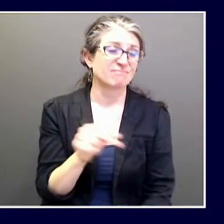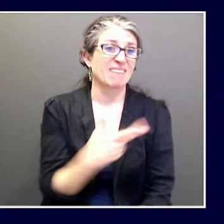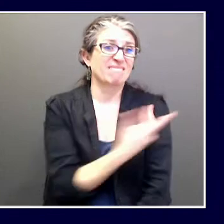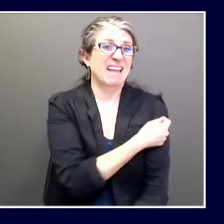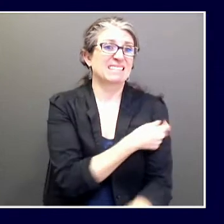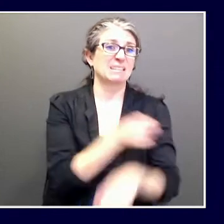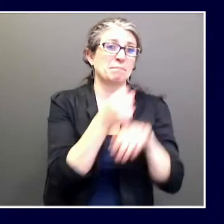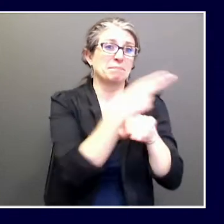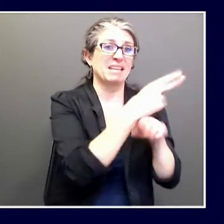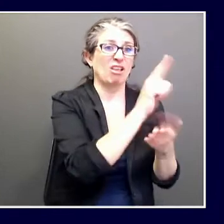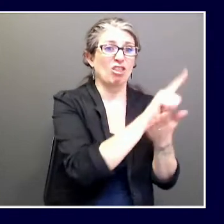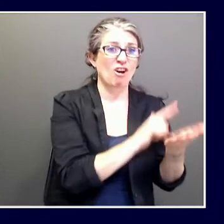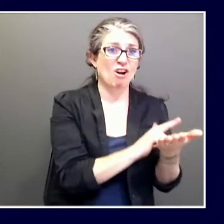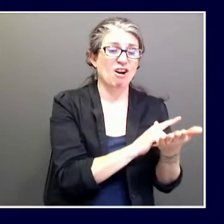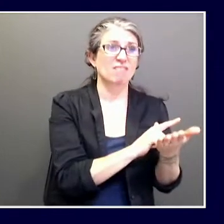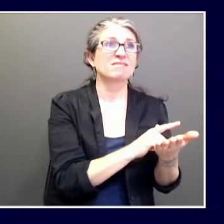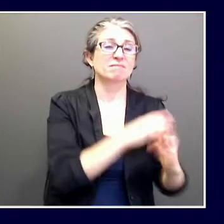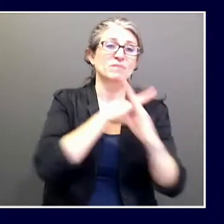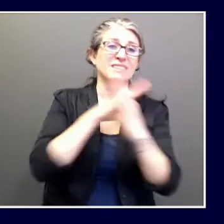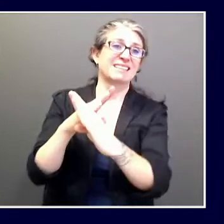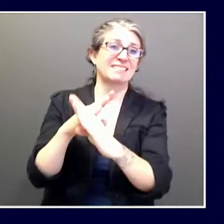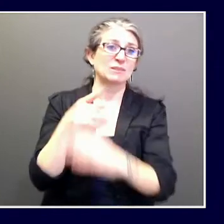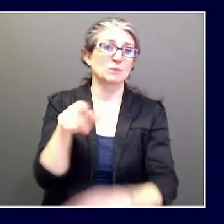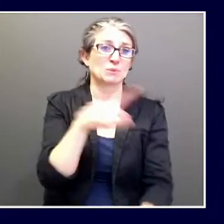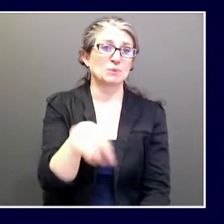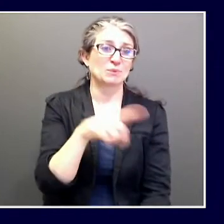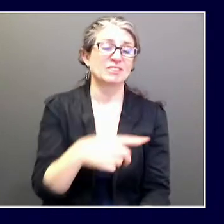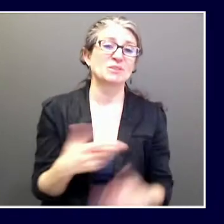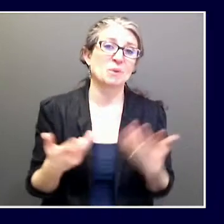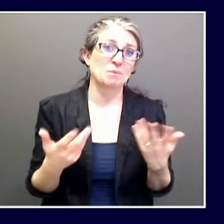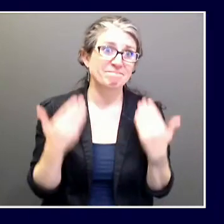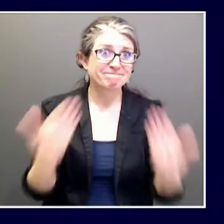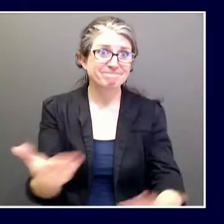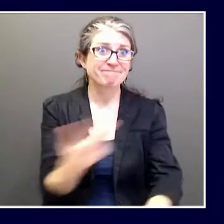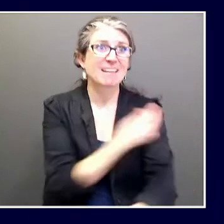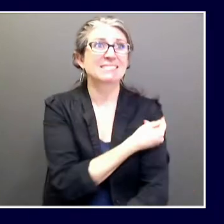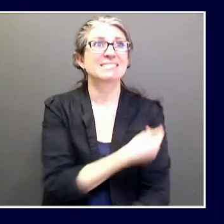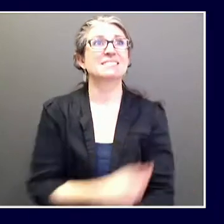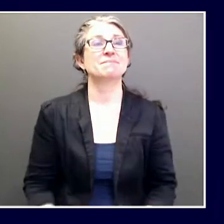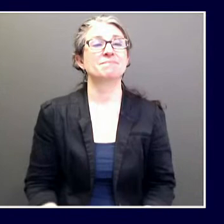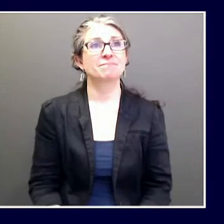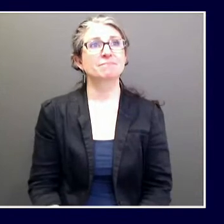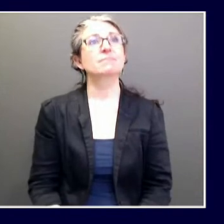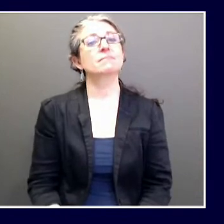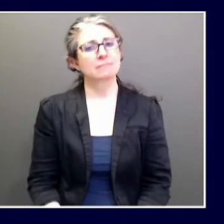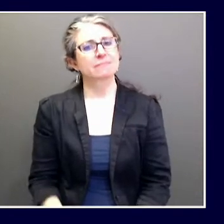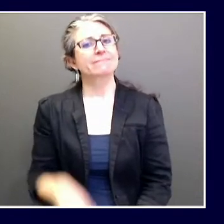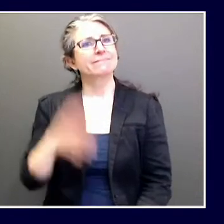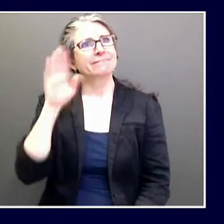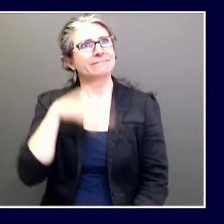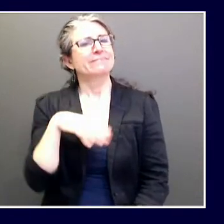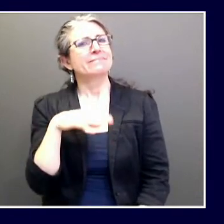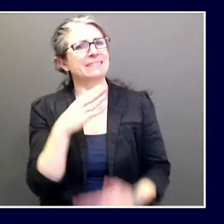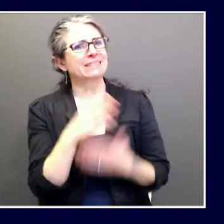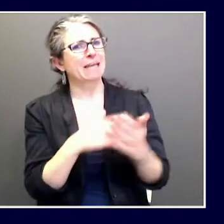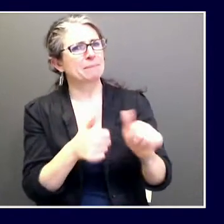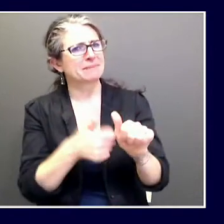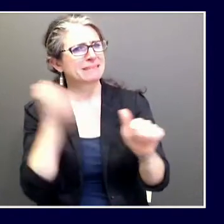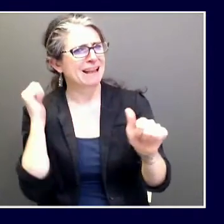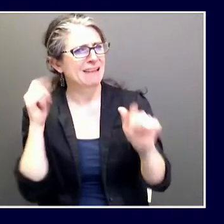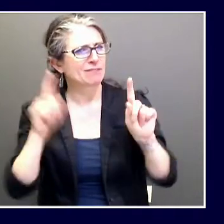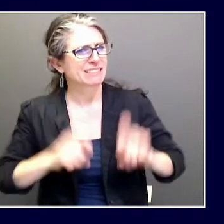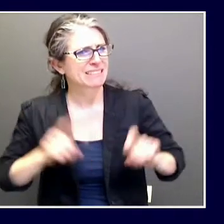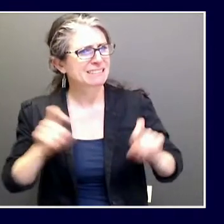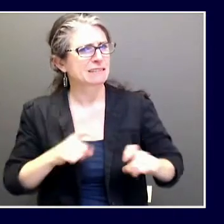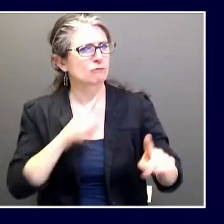Certainly, we've heard anecdotally, and I'm sure others have too, about delays in getting access to a test and delays in getting results to a test. And I know you touched upon it a little